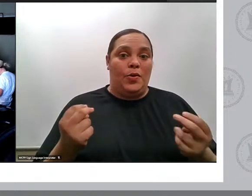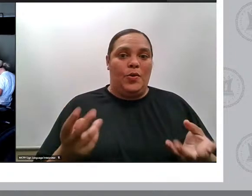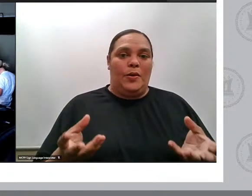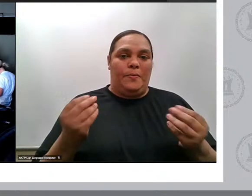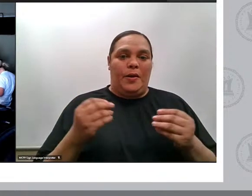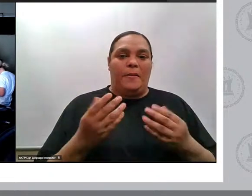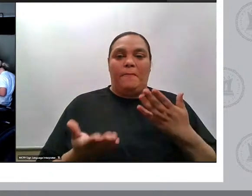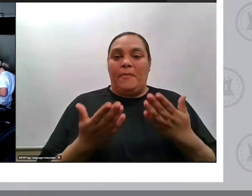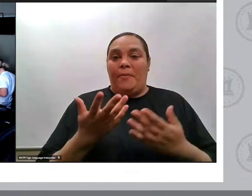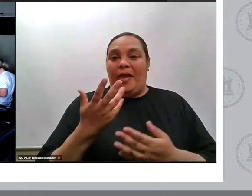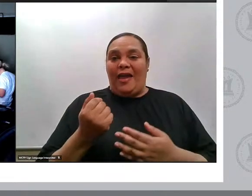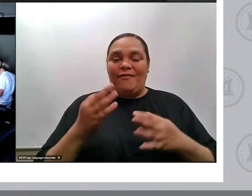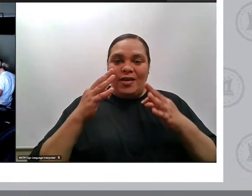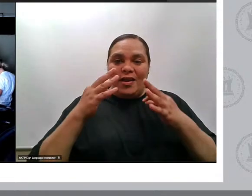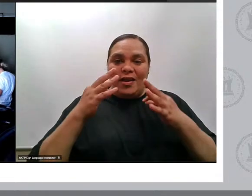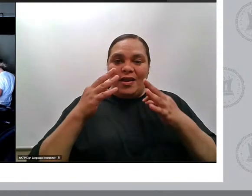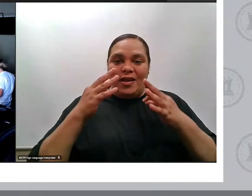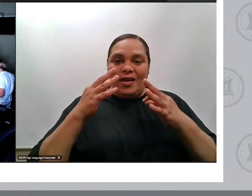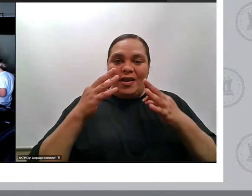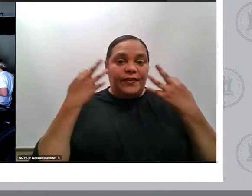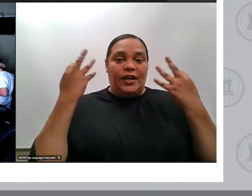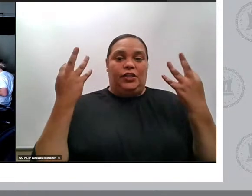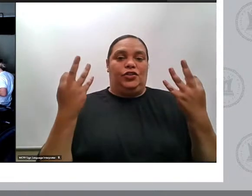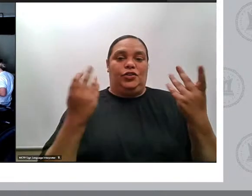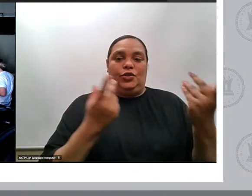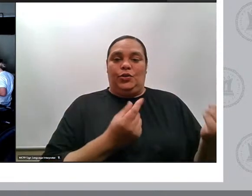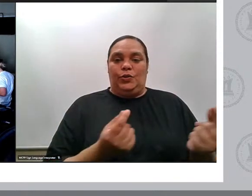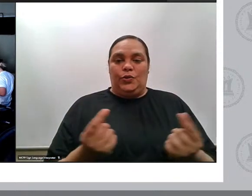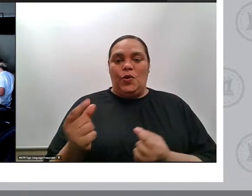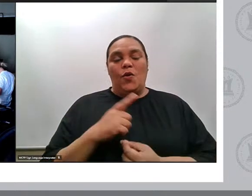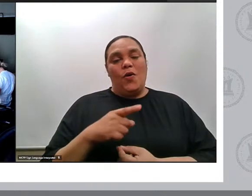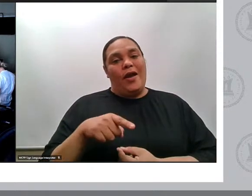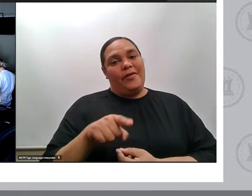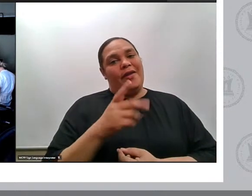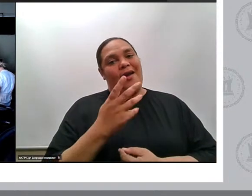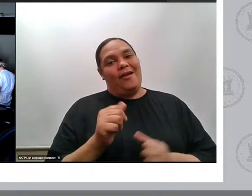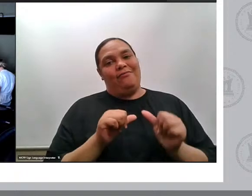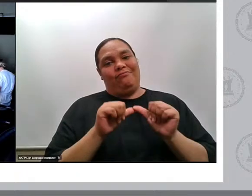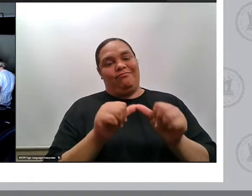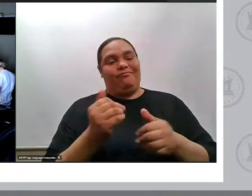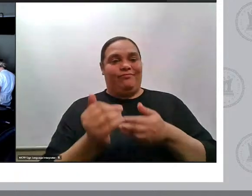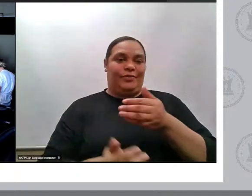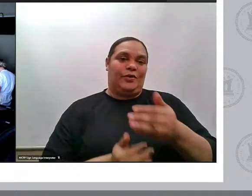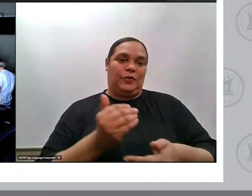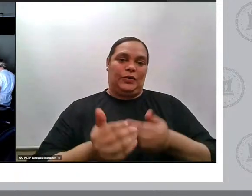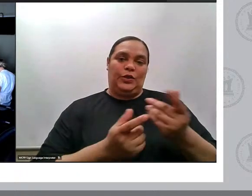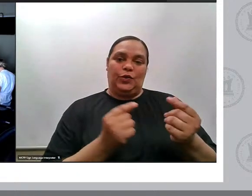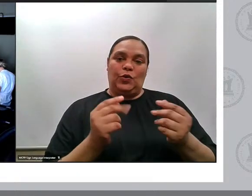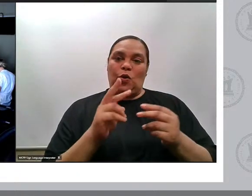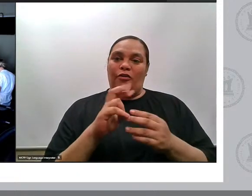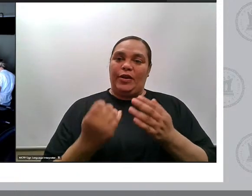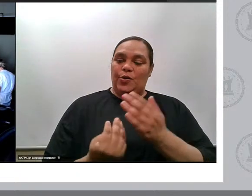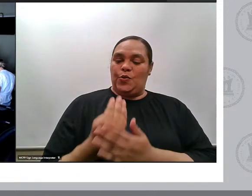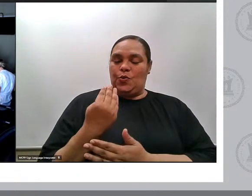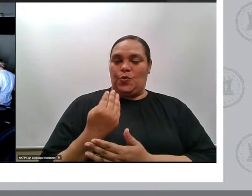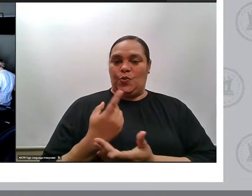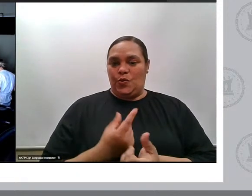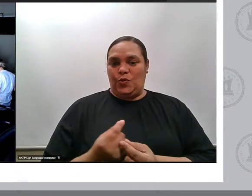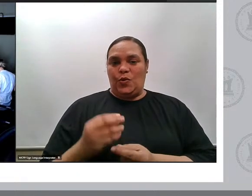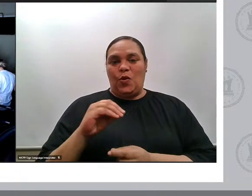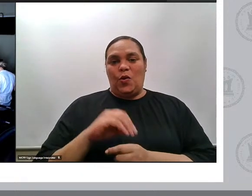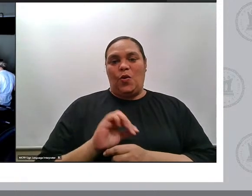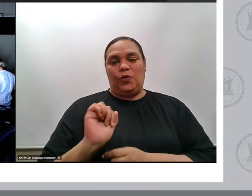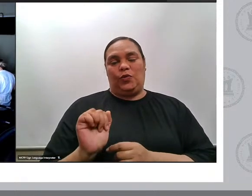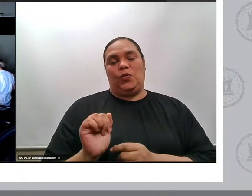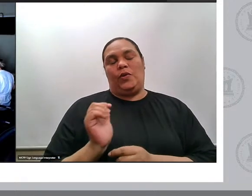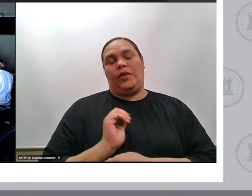with perhaps fresh ideas, so that there's a continuous process of renewal on